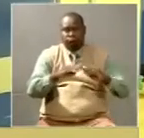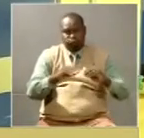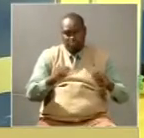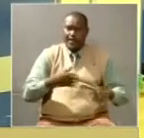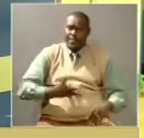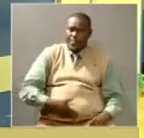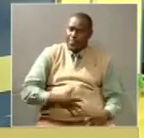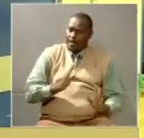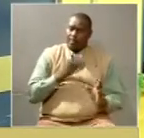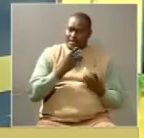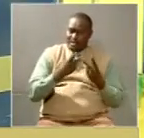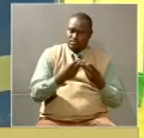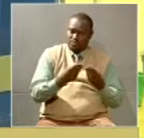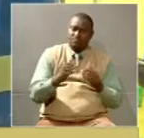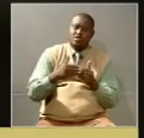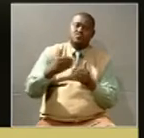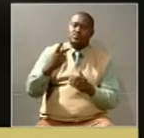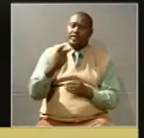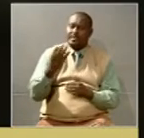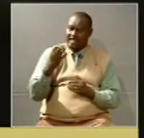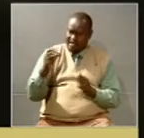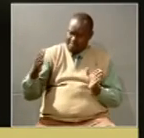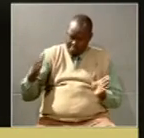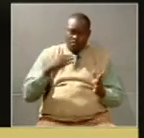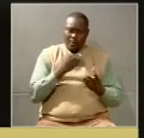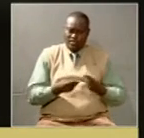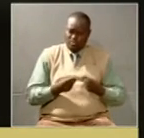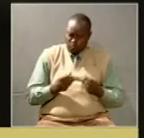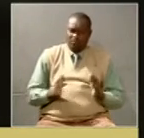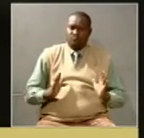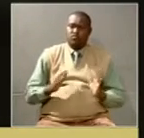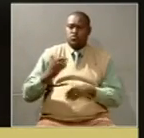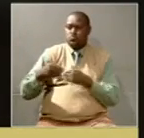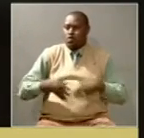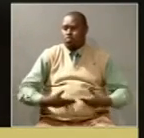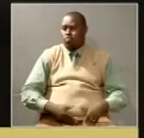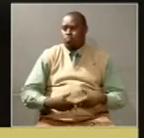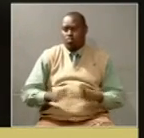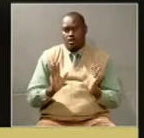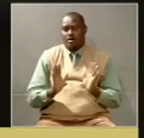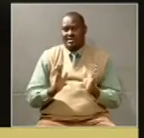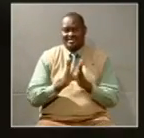survivors to ensure zero fistulas by 2030. Bernard Yiga, UBC TV, reporting.